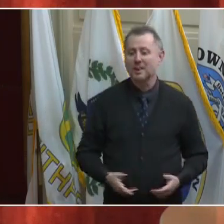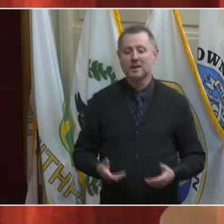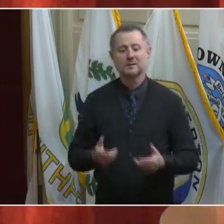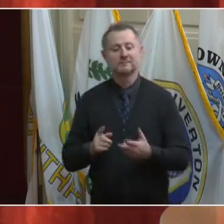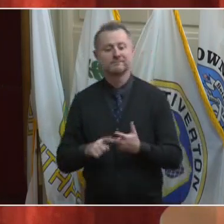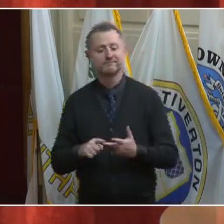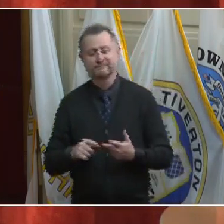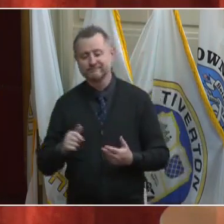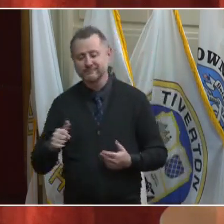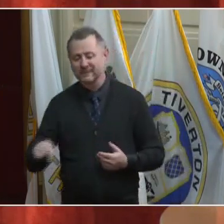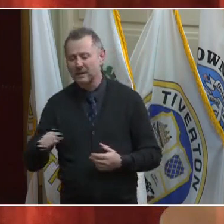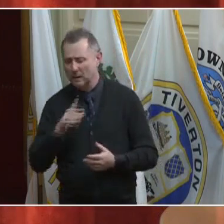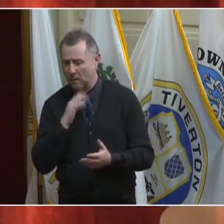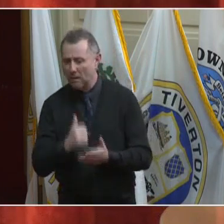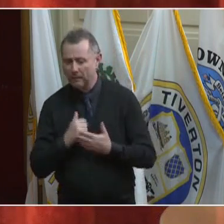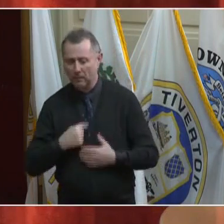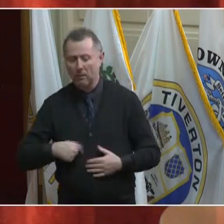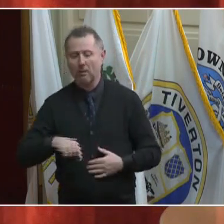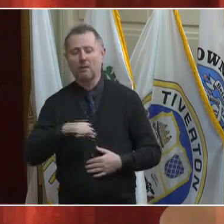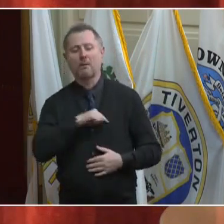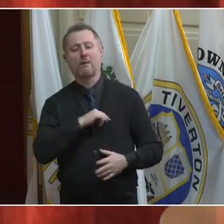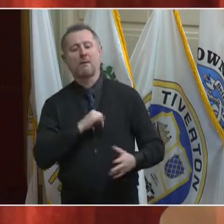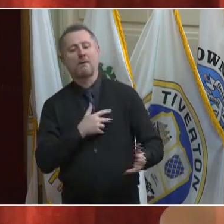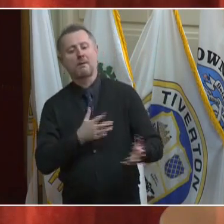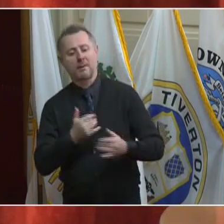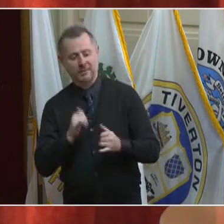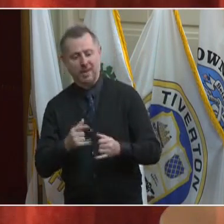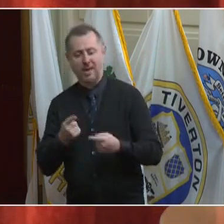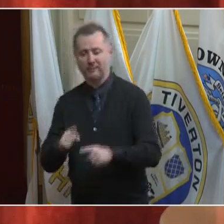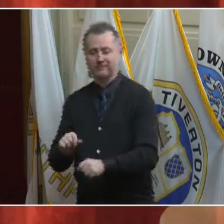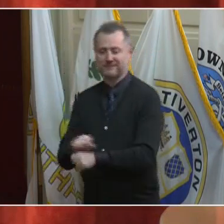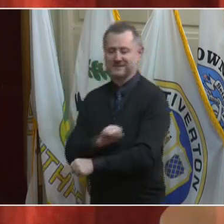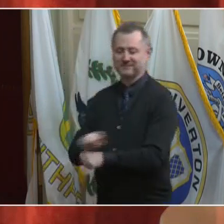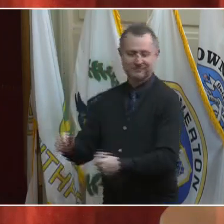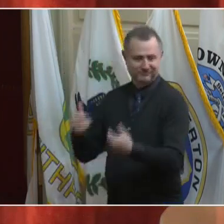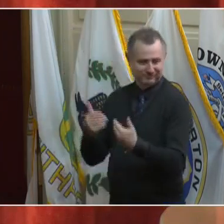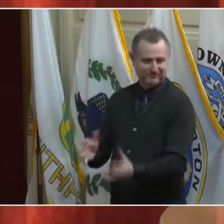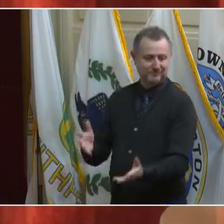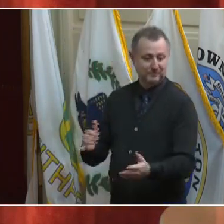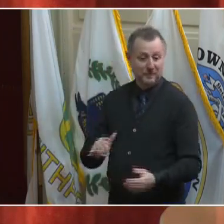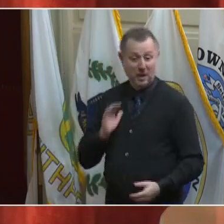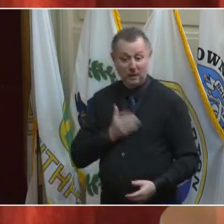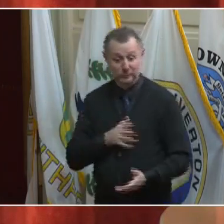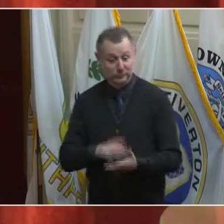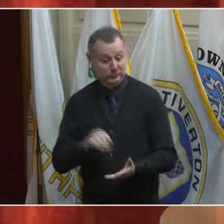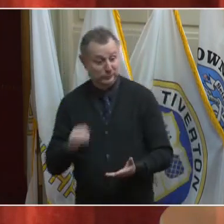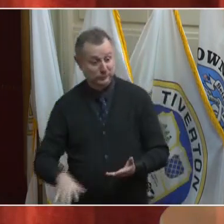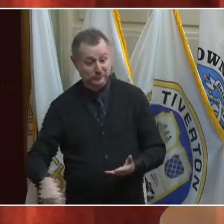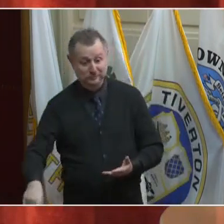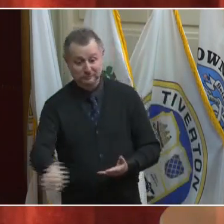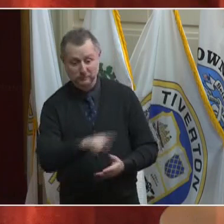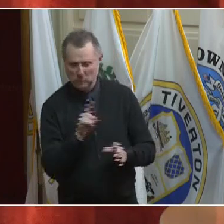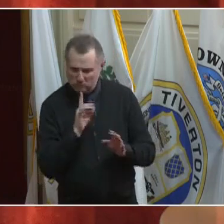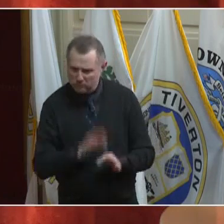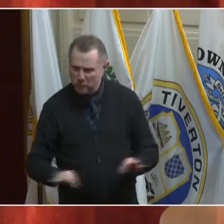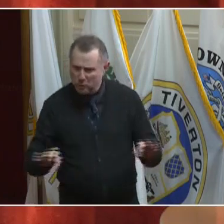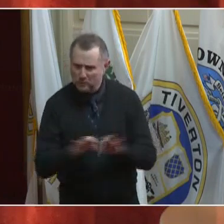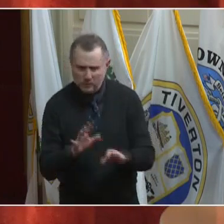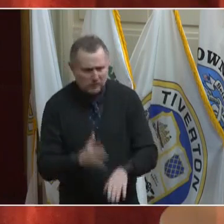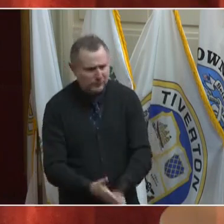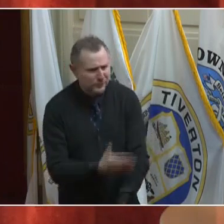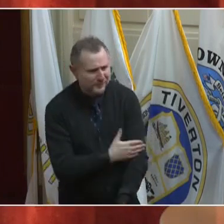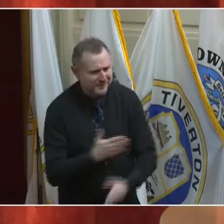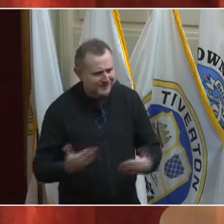for helping us make this happen. Our students deserve this progress, and we're using